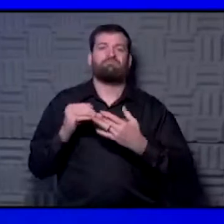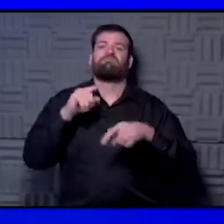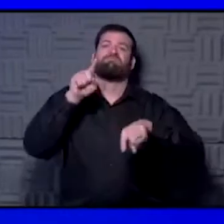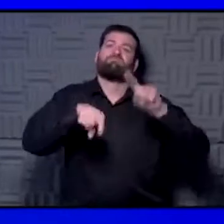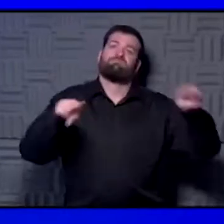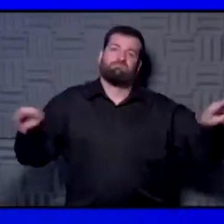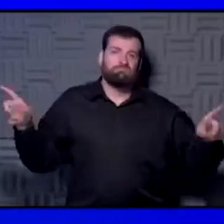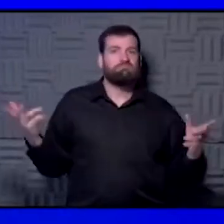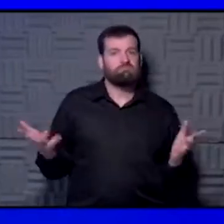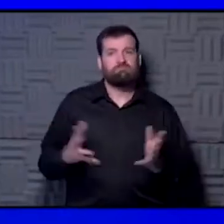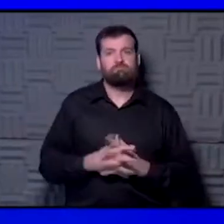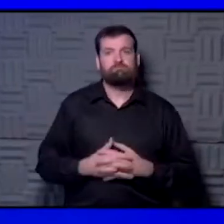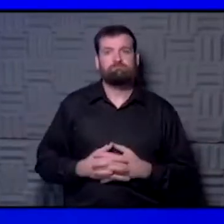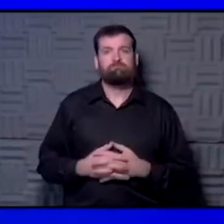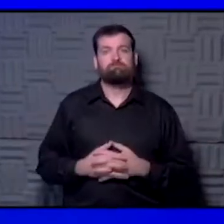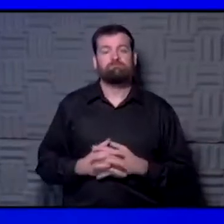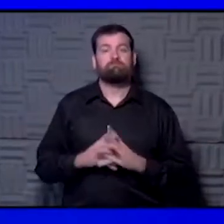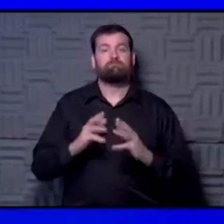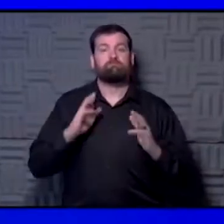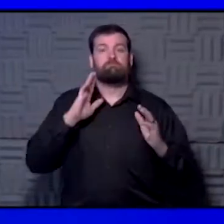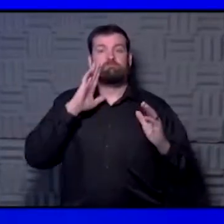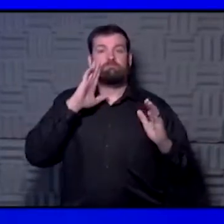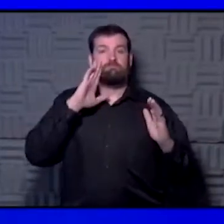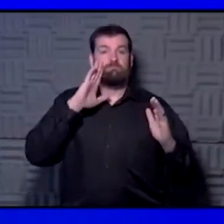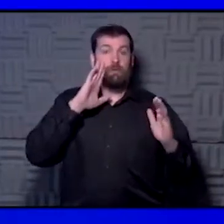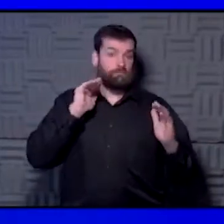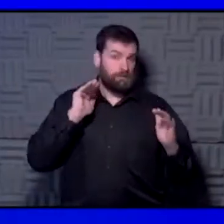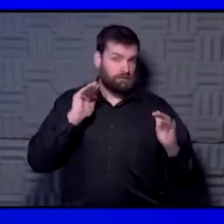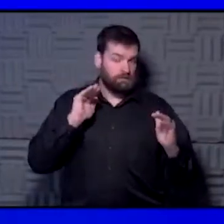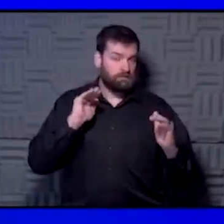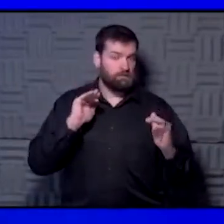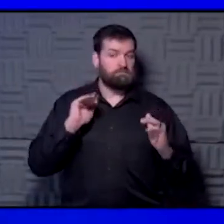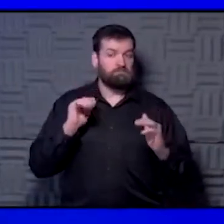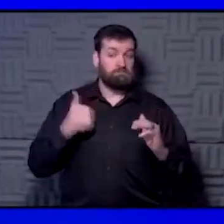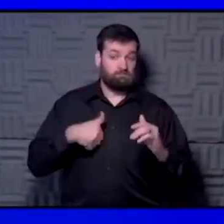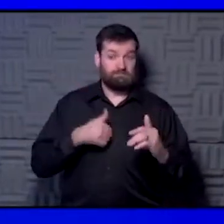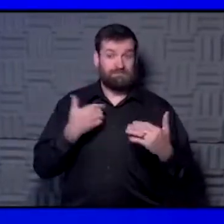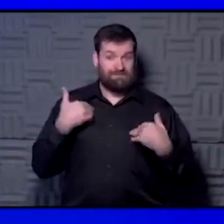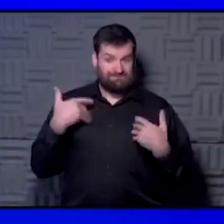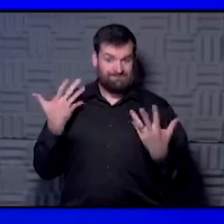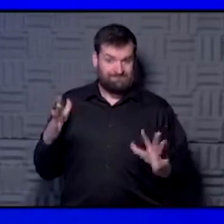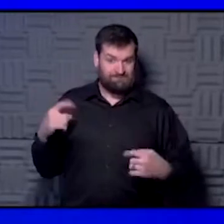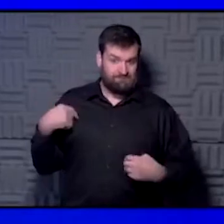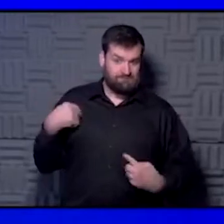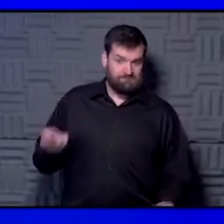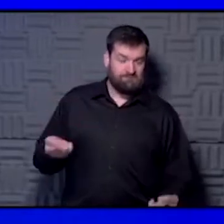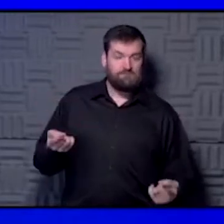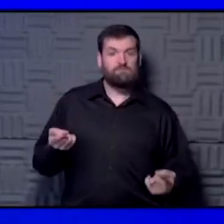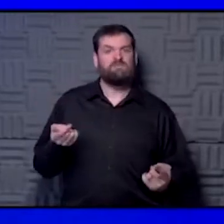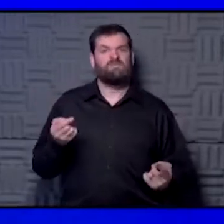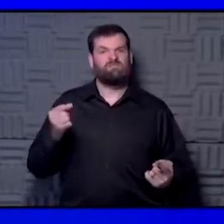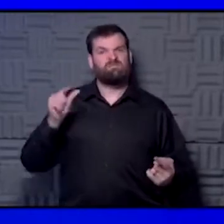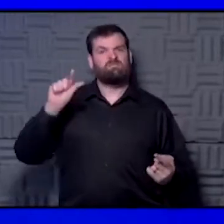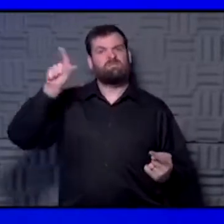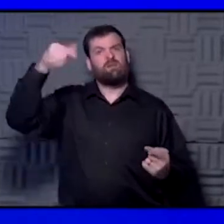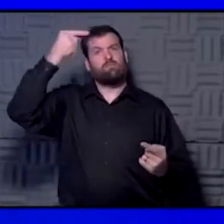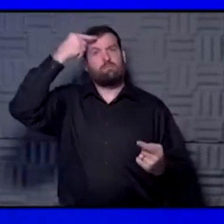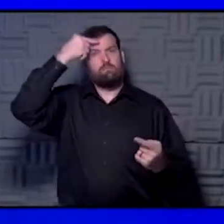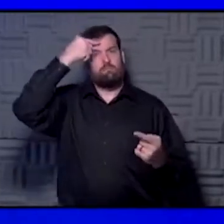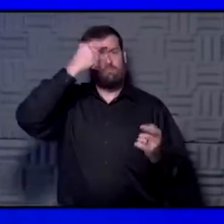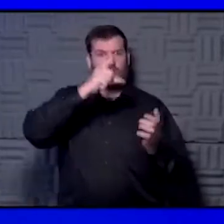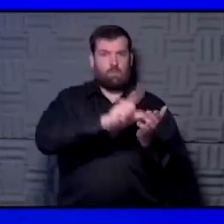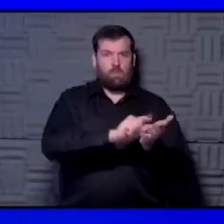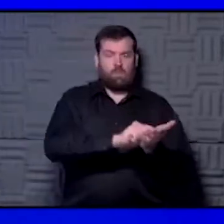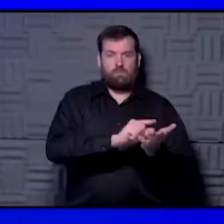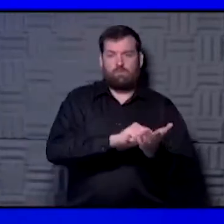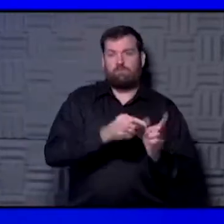others. But hopefully, and from what we do have in the governmental published reports from